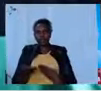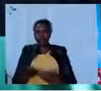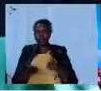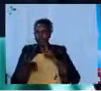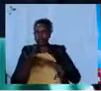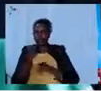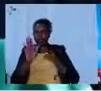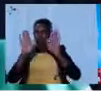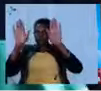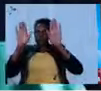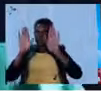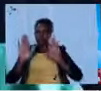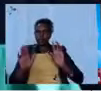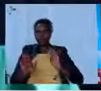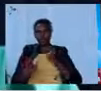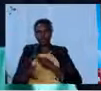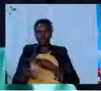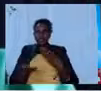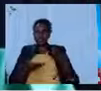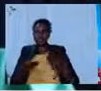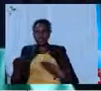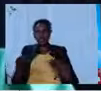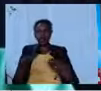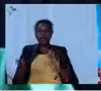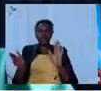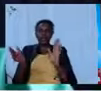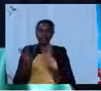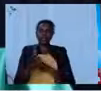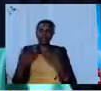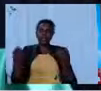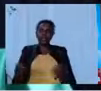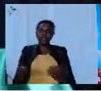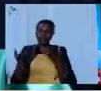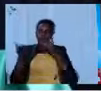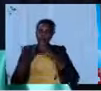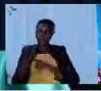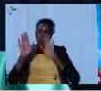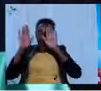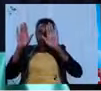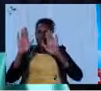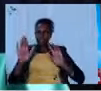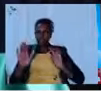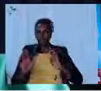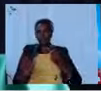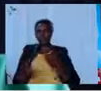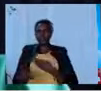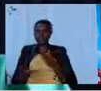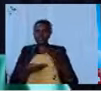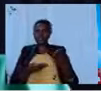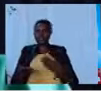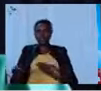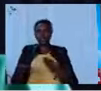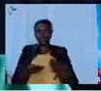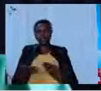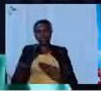mighty God. What a mighty God we serve. What a mighty God we